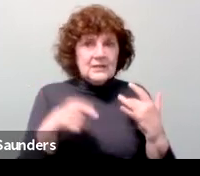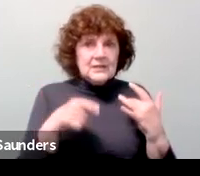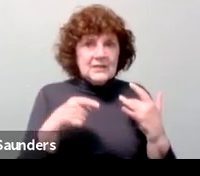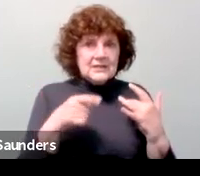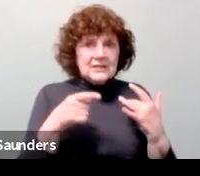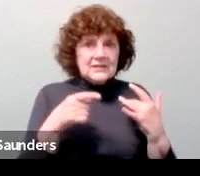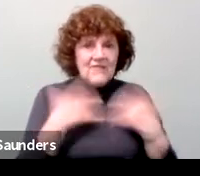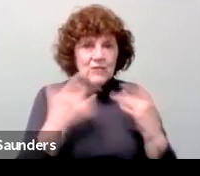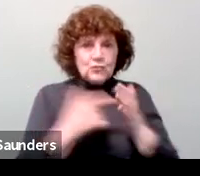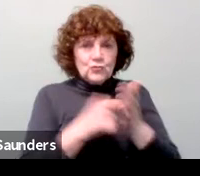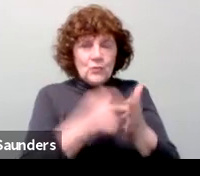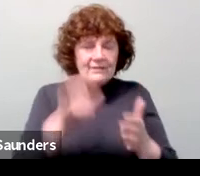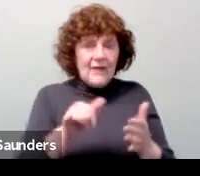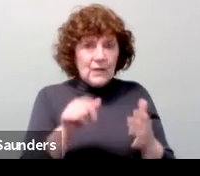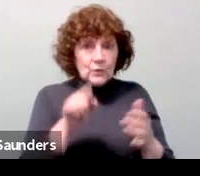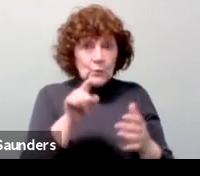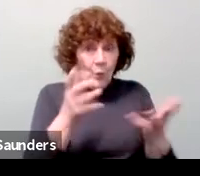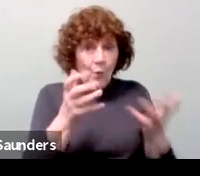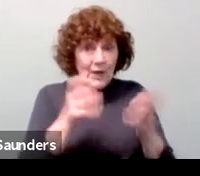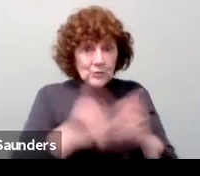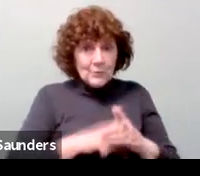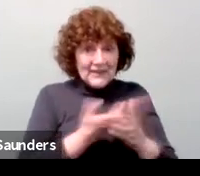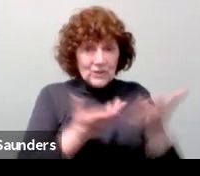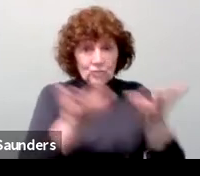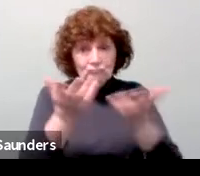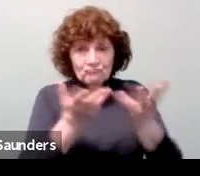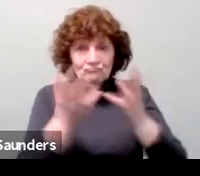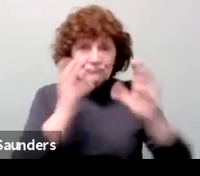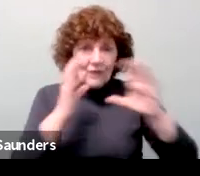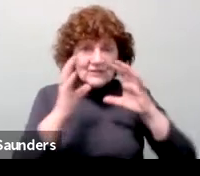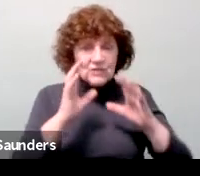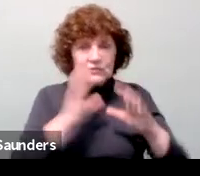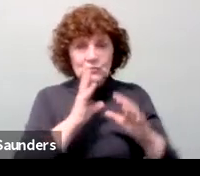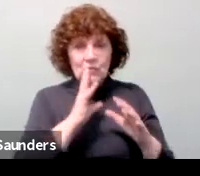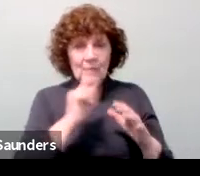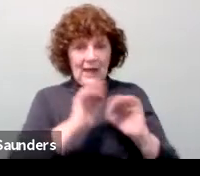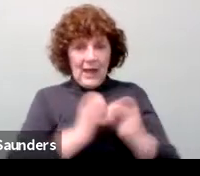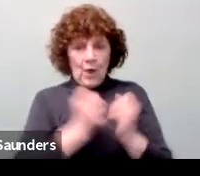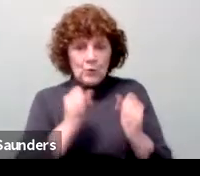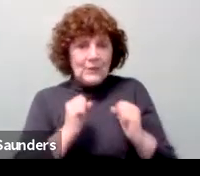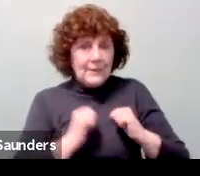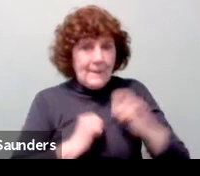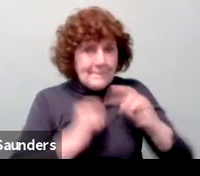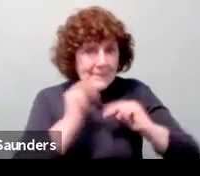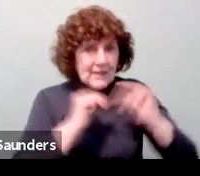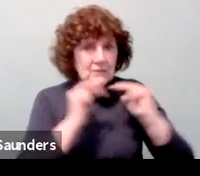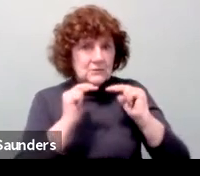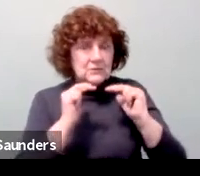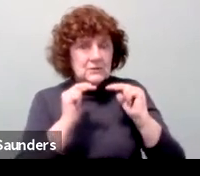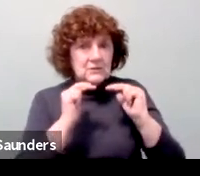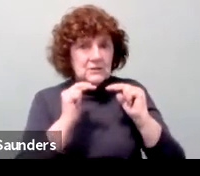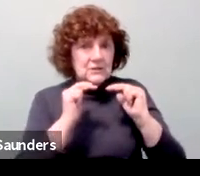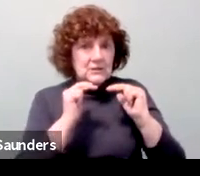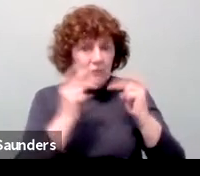you want to begin a conversation about how you can build on the inclusion